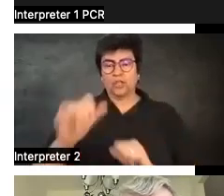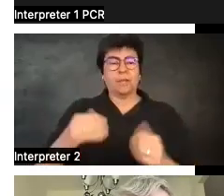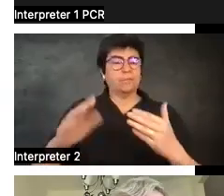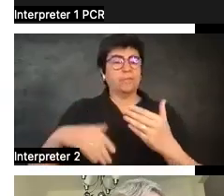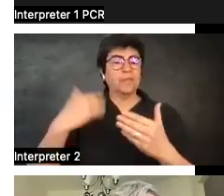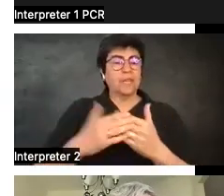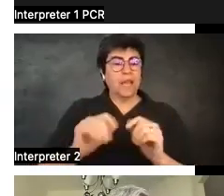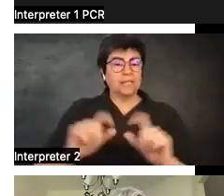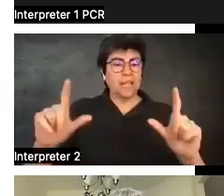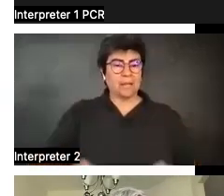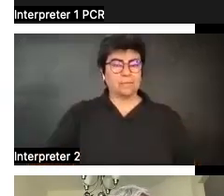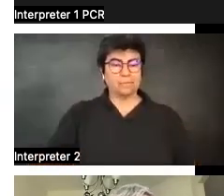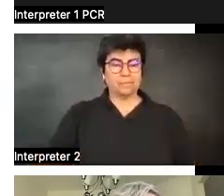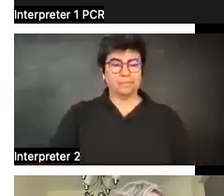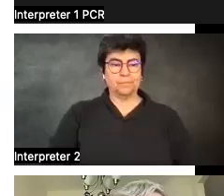slide.